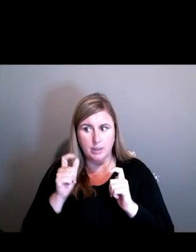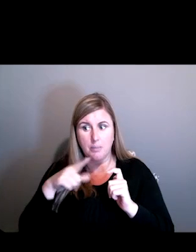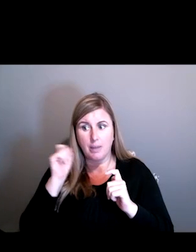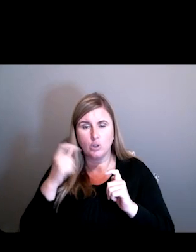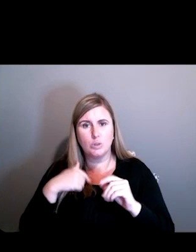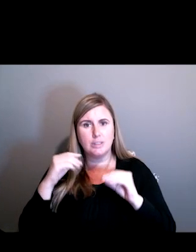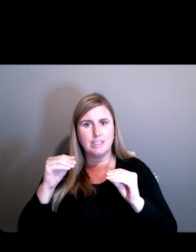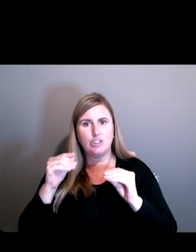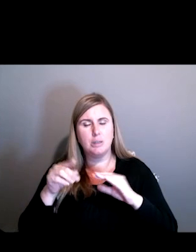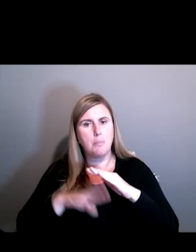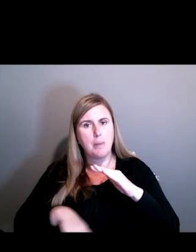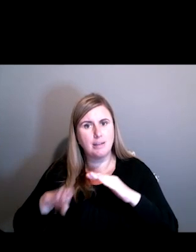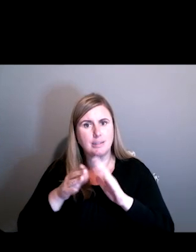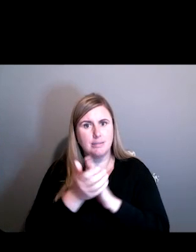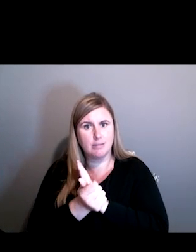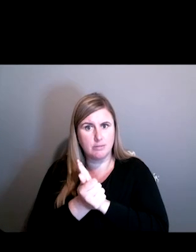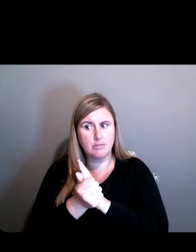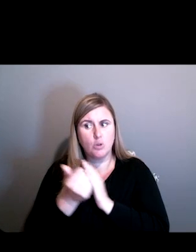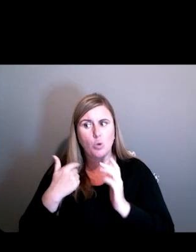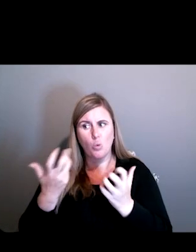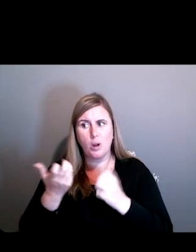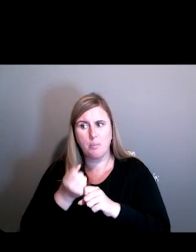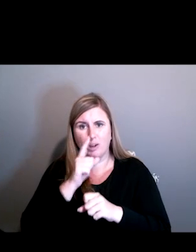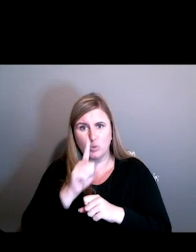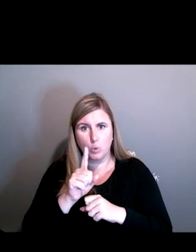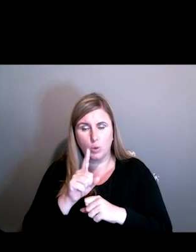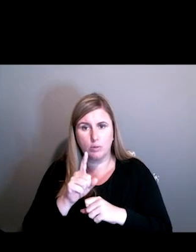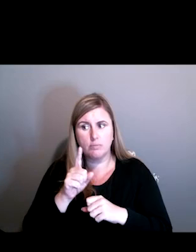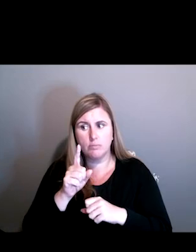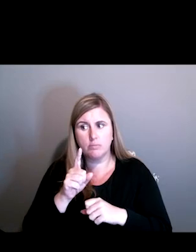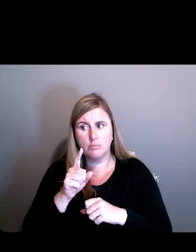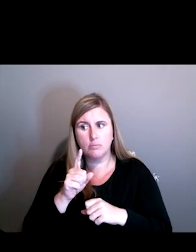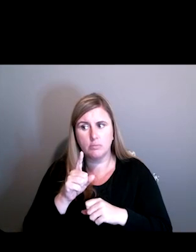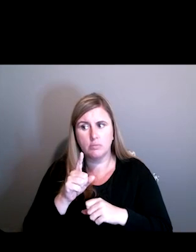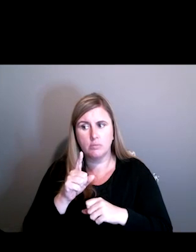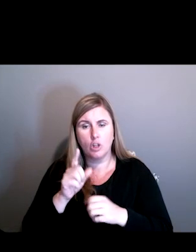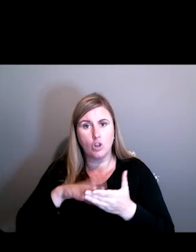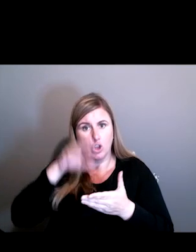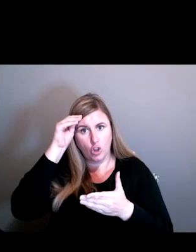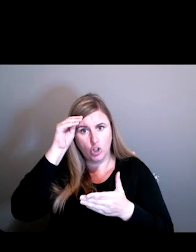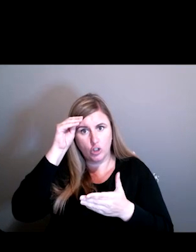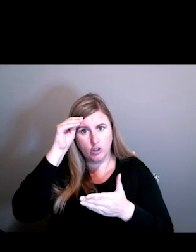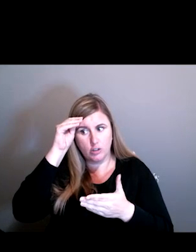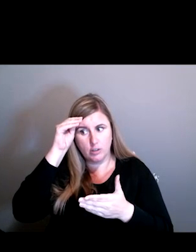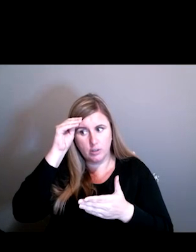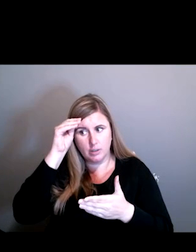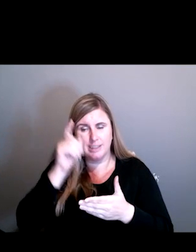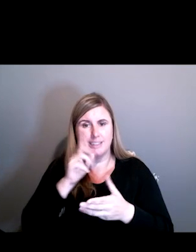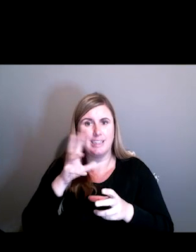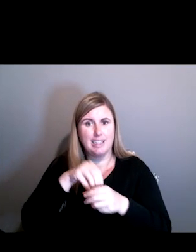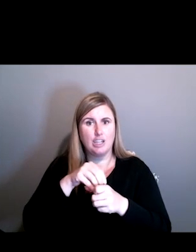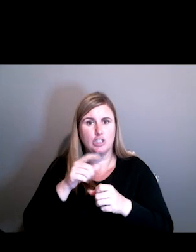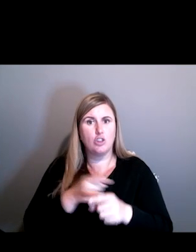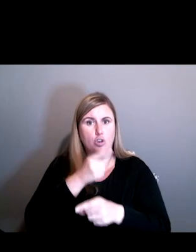we want to correct it right away. Because we're teaching these basic skills, we want to make sure that the